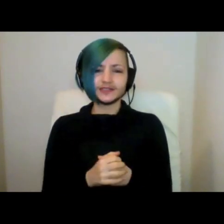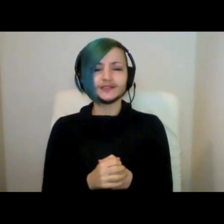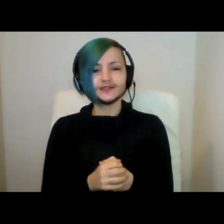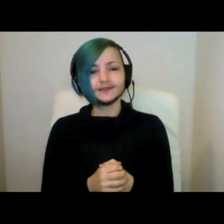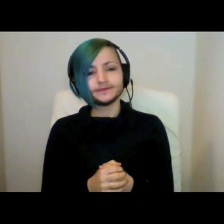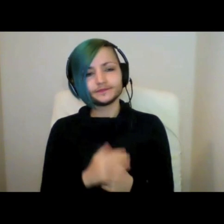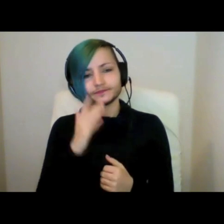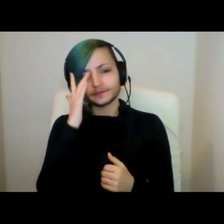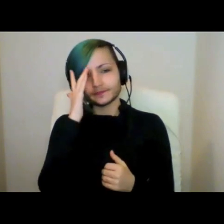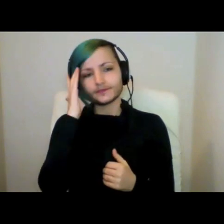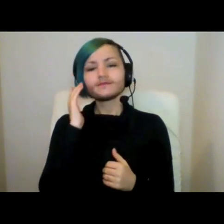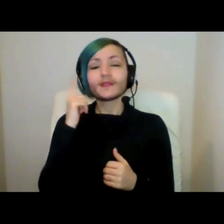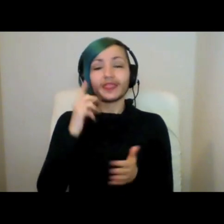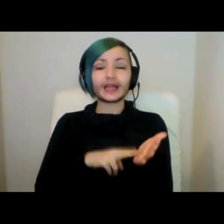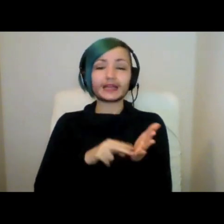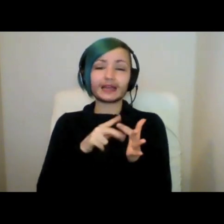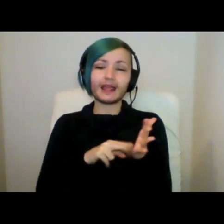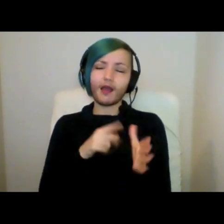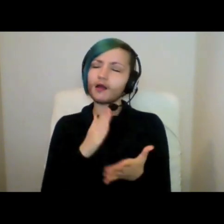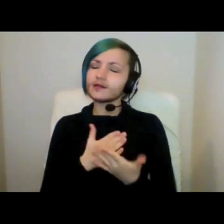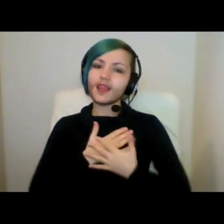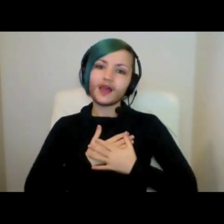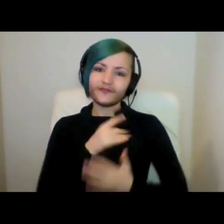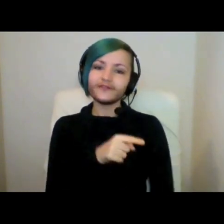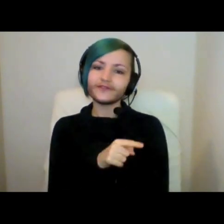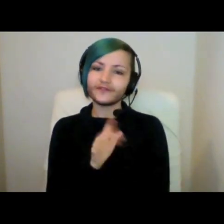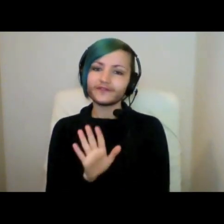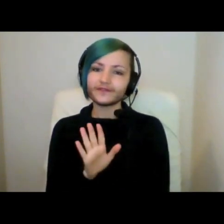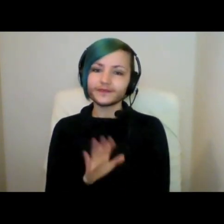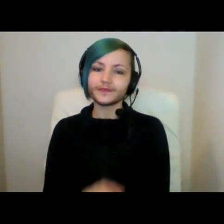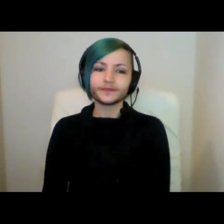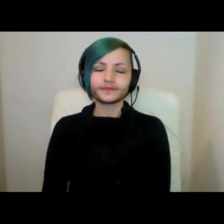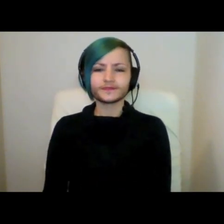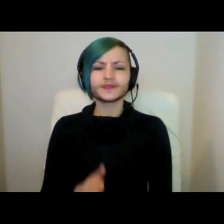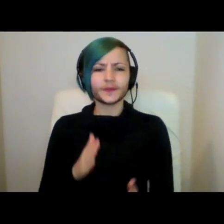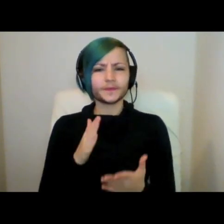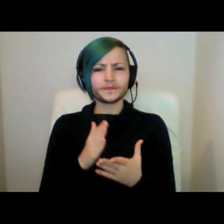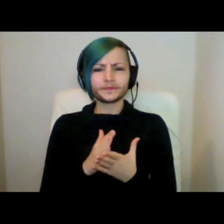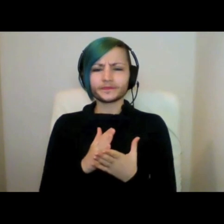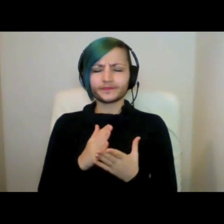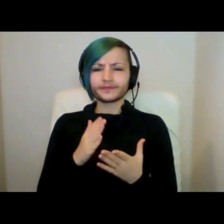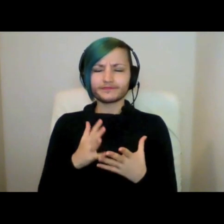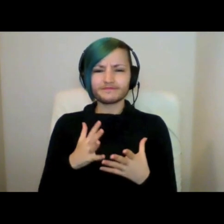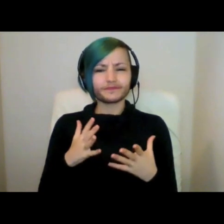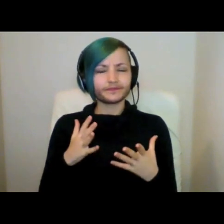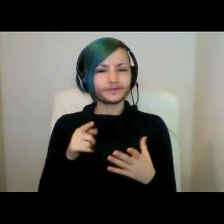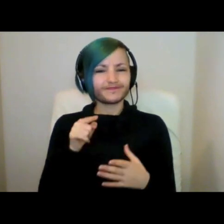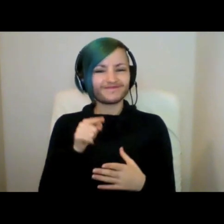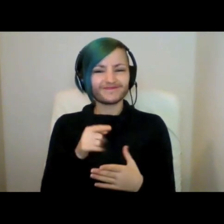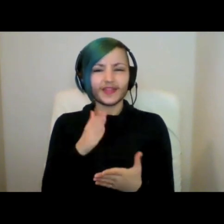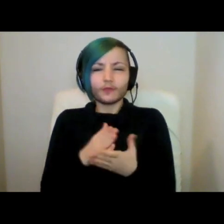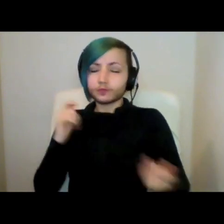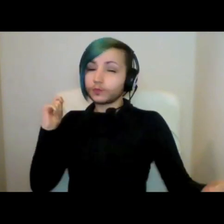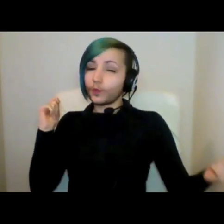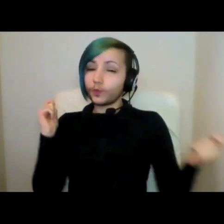I think Naina absolutely loved it. It really was a big shift. There was a huge shift at that moment where